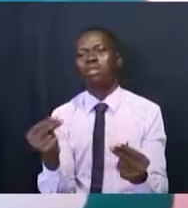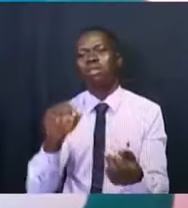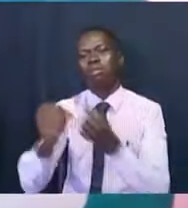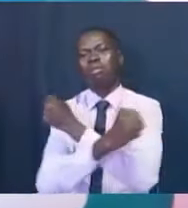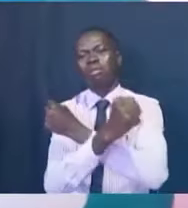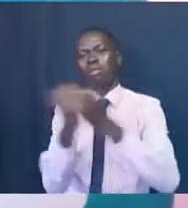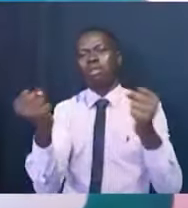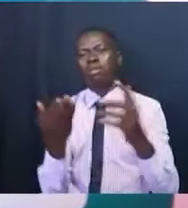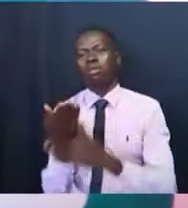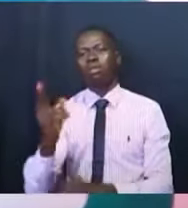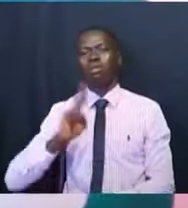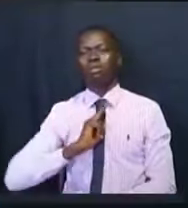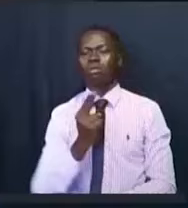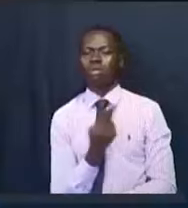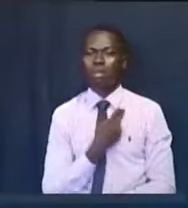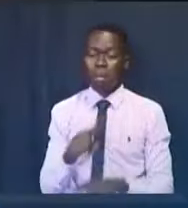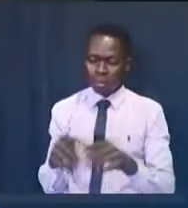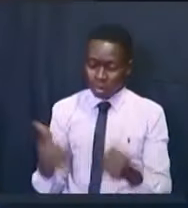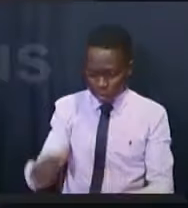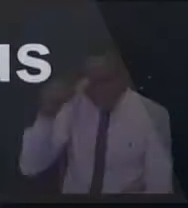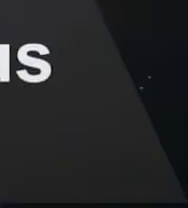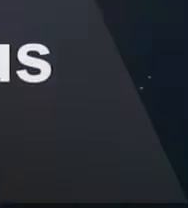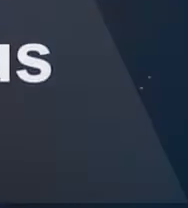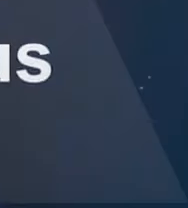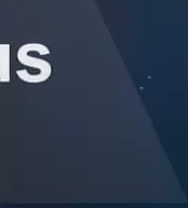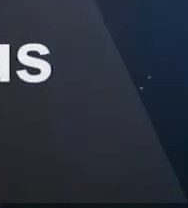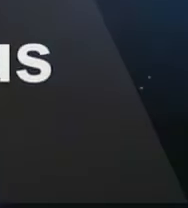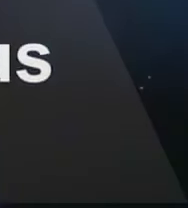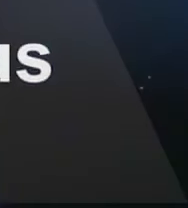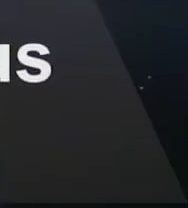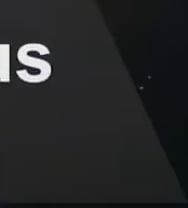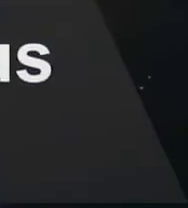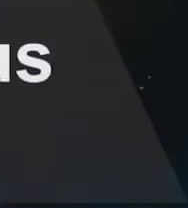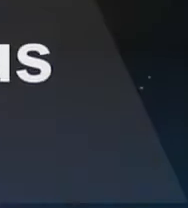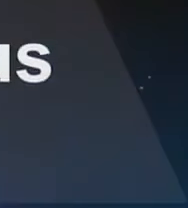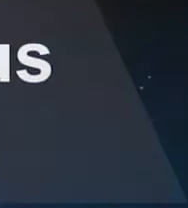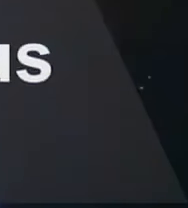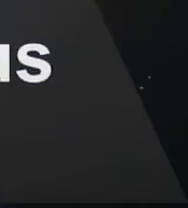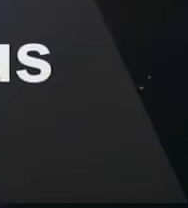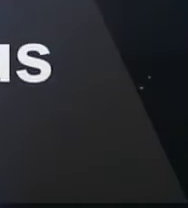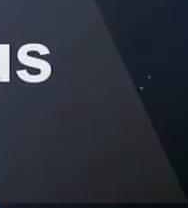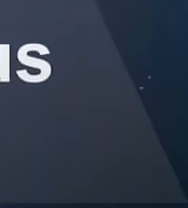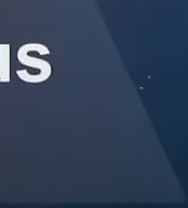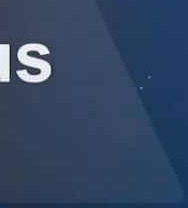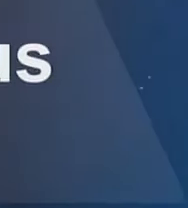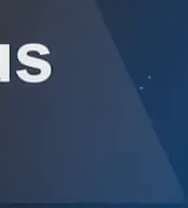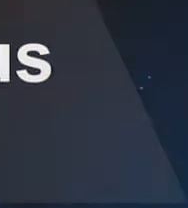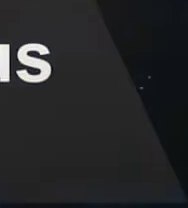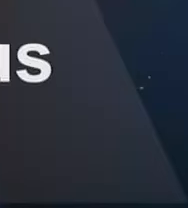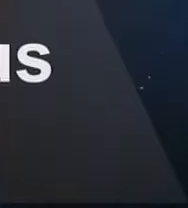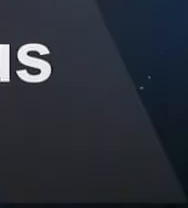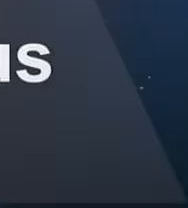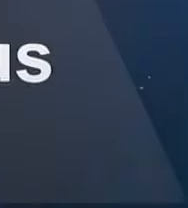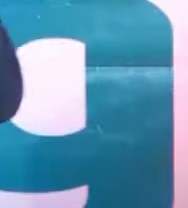us. Now remember, when you are in school, you are introduced there as an agent of transformation. You are there not to